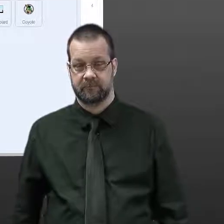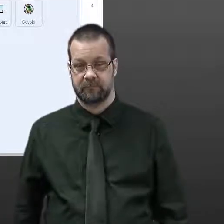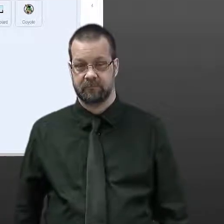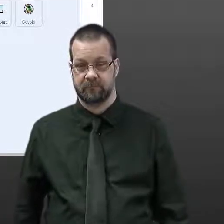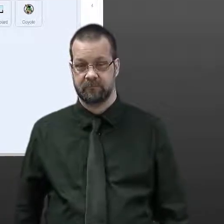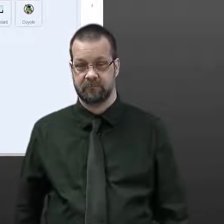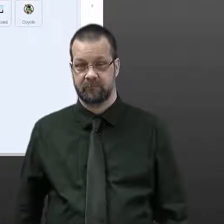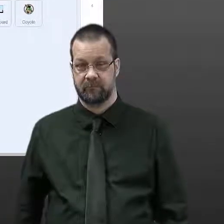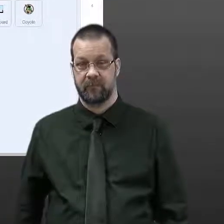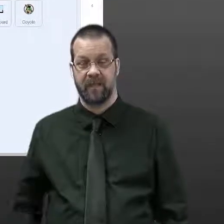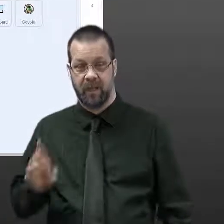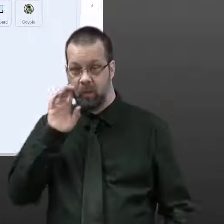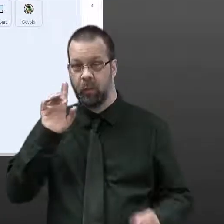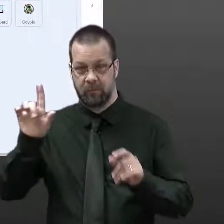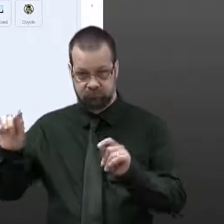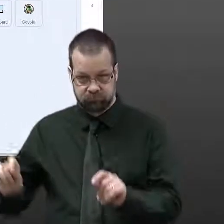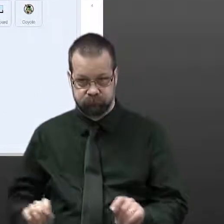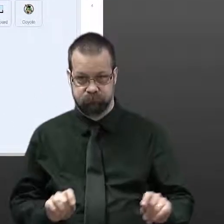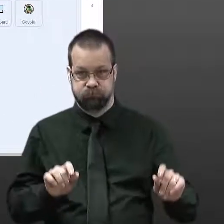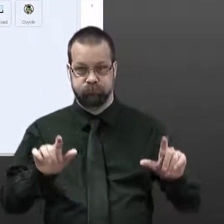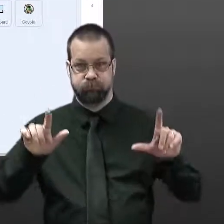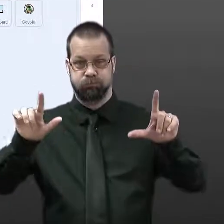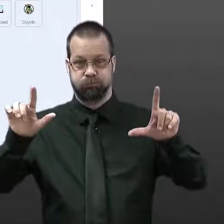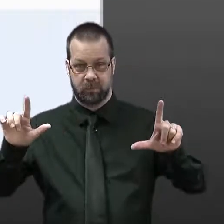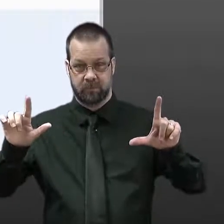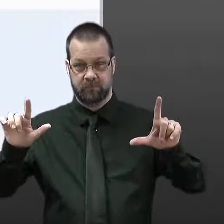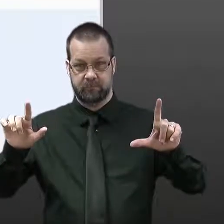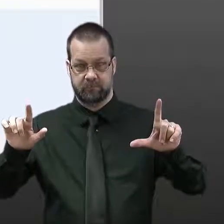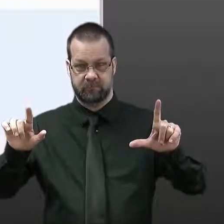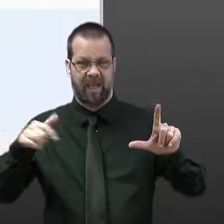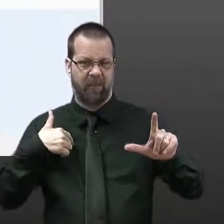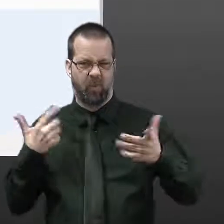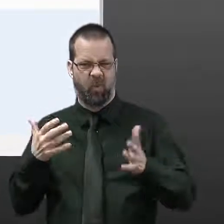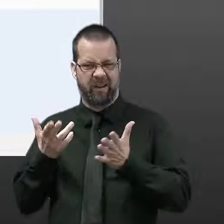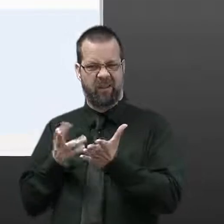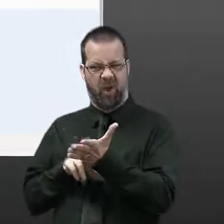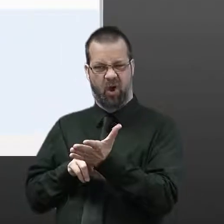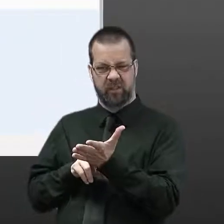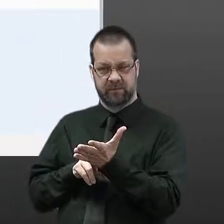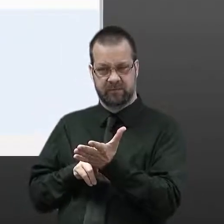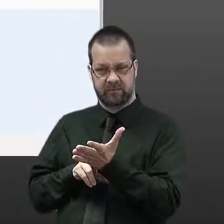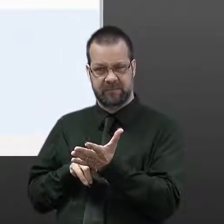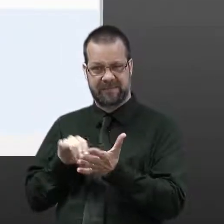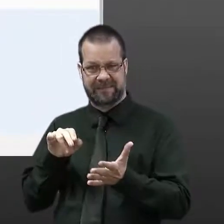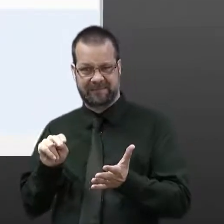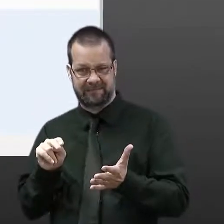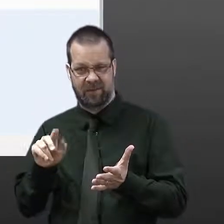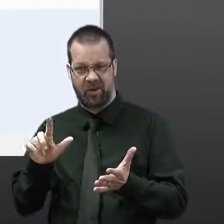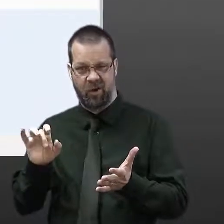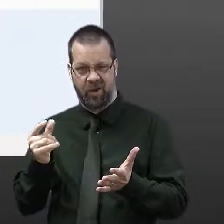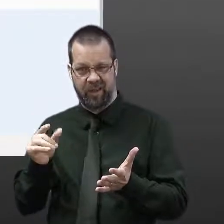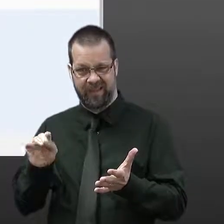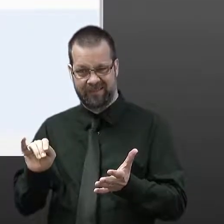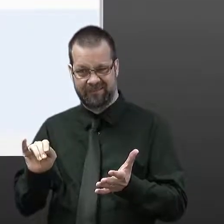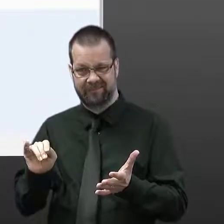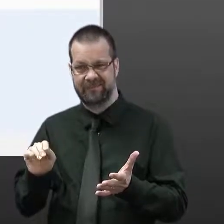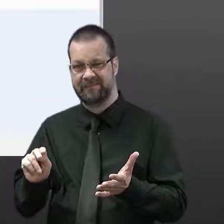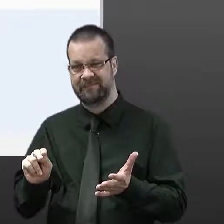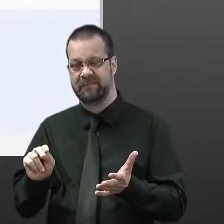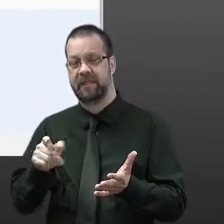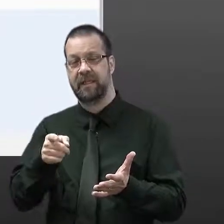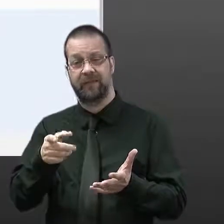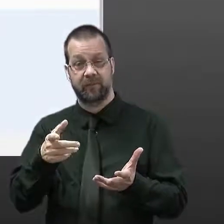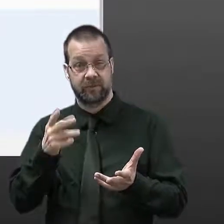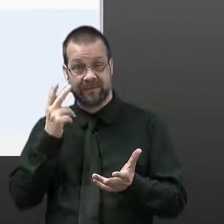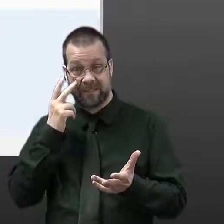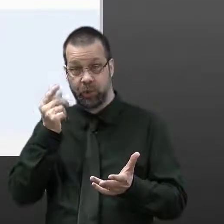bit.ly/SGCC06211. And that will take you to the project page for the starter project. I'm already logged in, but if you are logged in, you